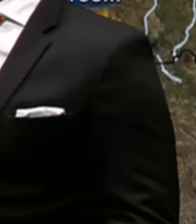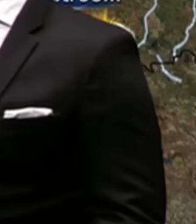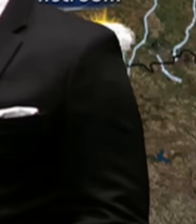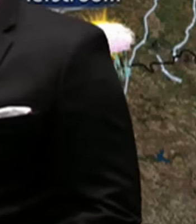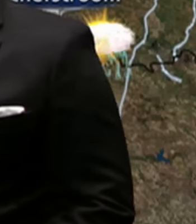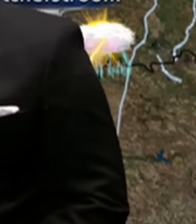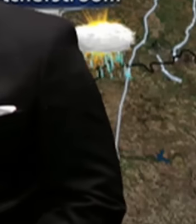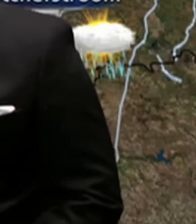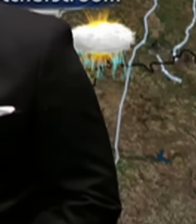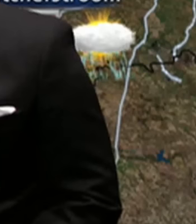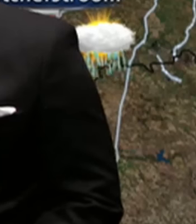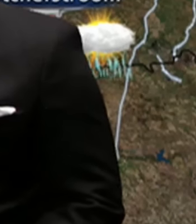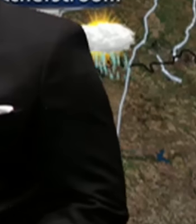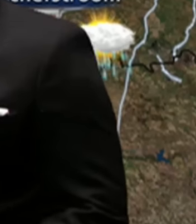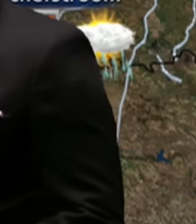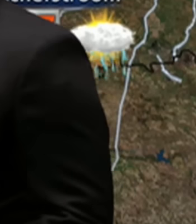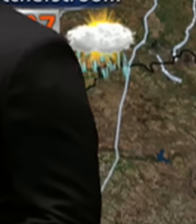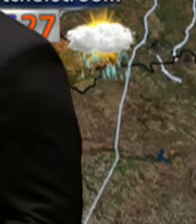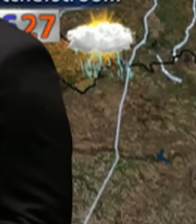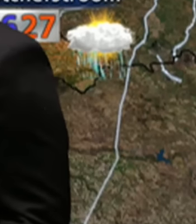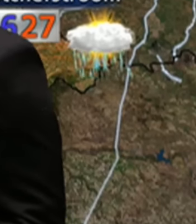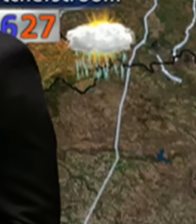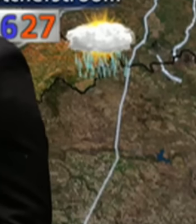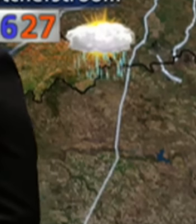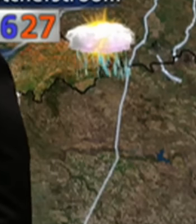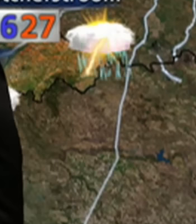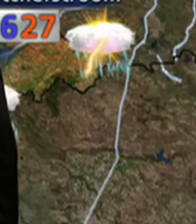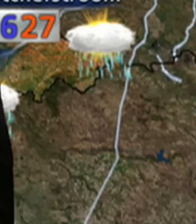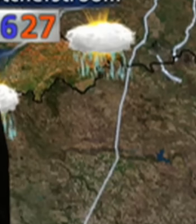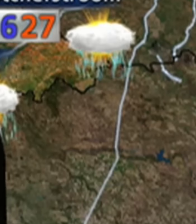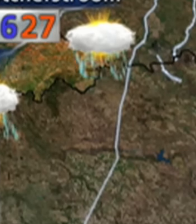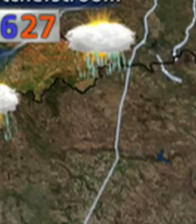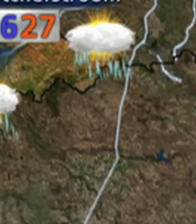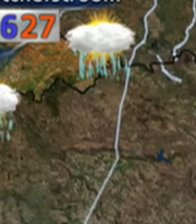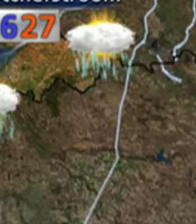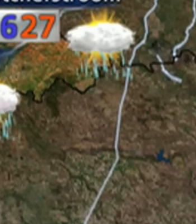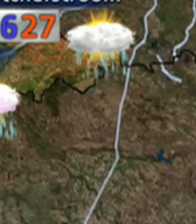go tla jwale hona ka re mafikeleng teng go tlhokomela re o tla tlo tshetse fela itekeleng Vryburg o